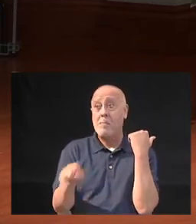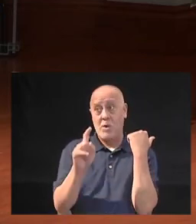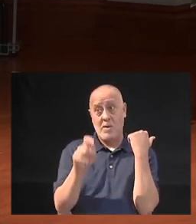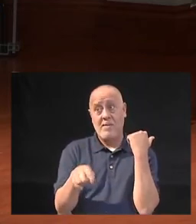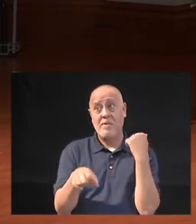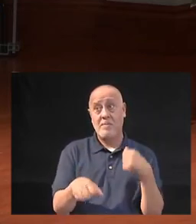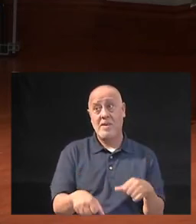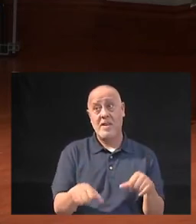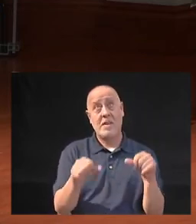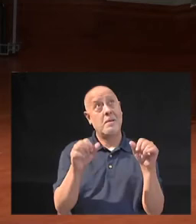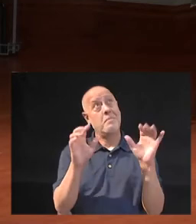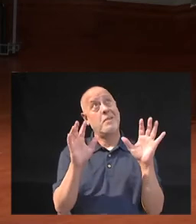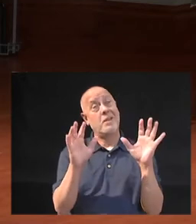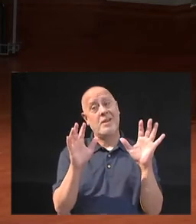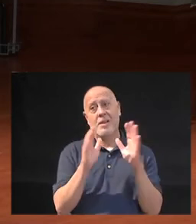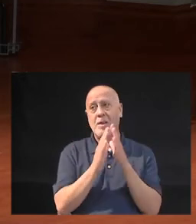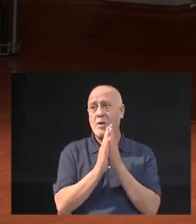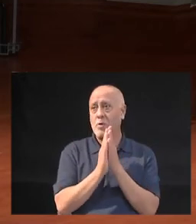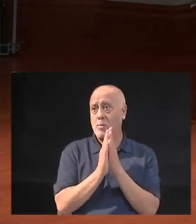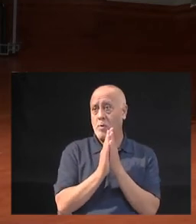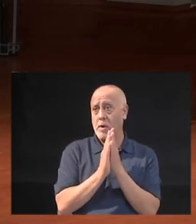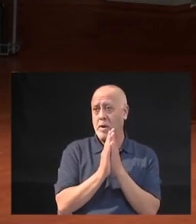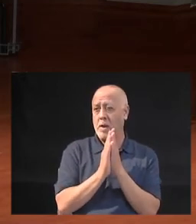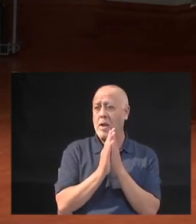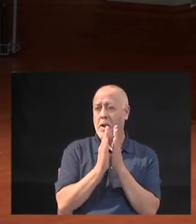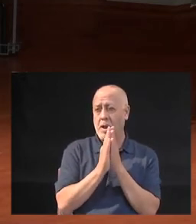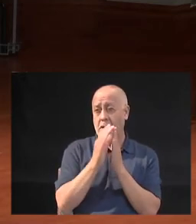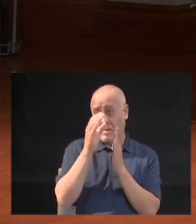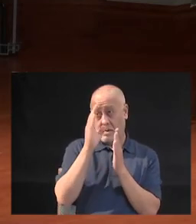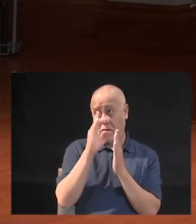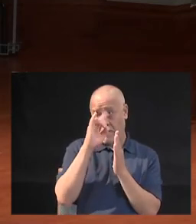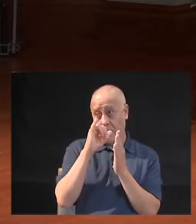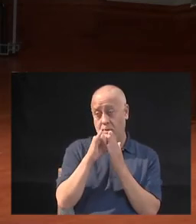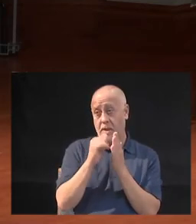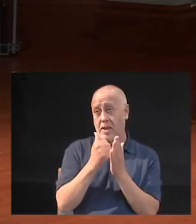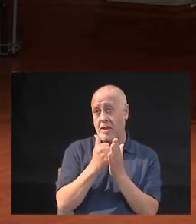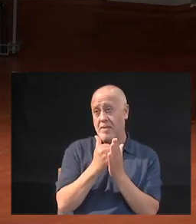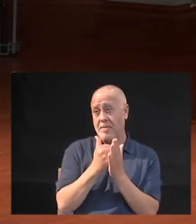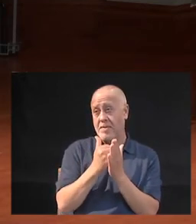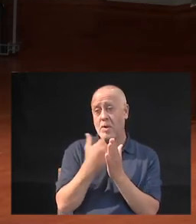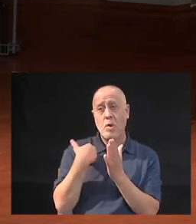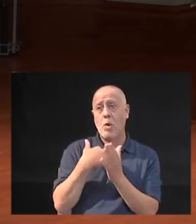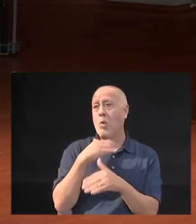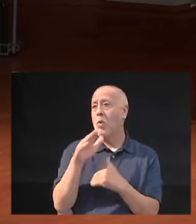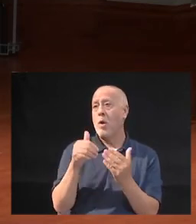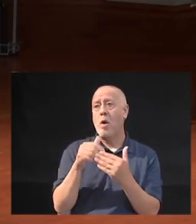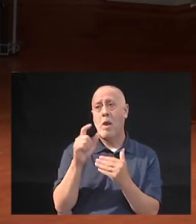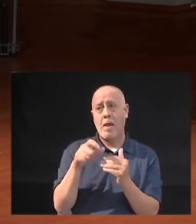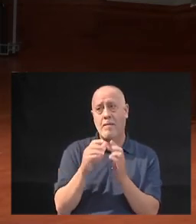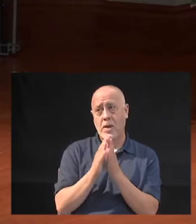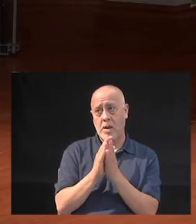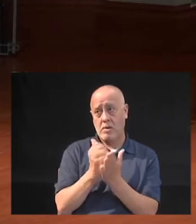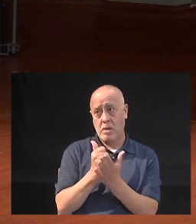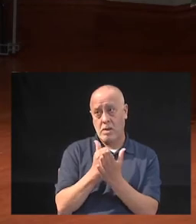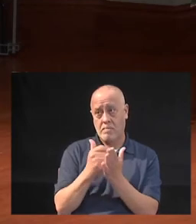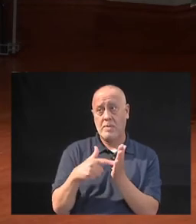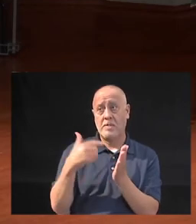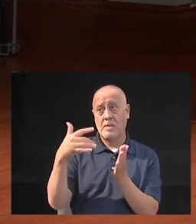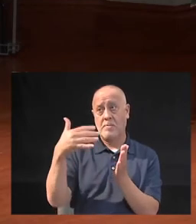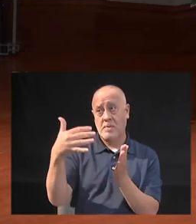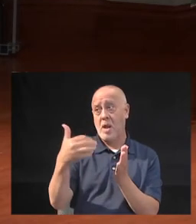to be committed to praying and to asking God for that help. We all have to ask for help from